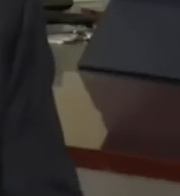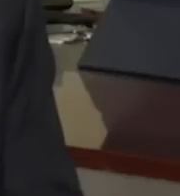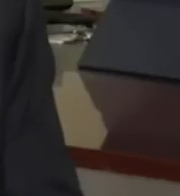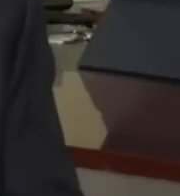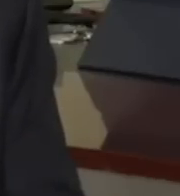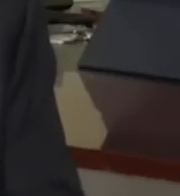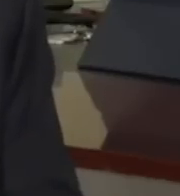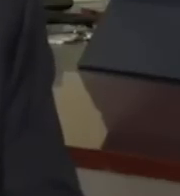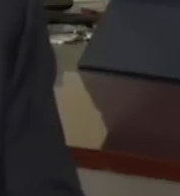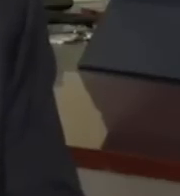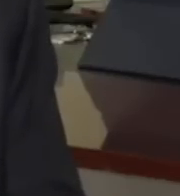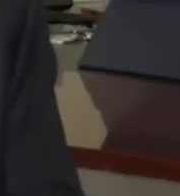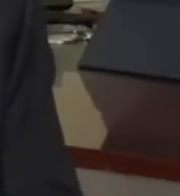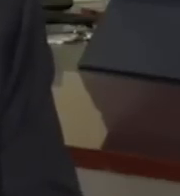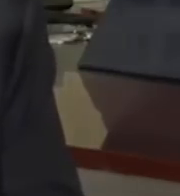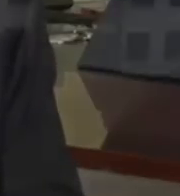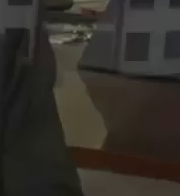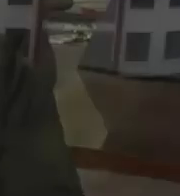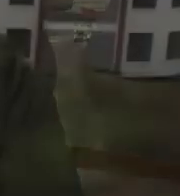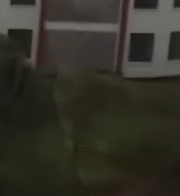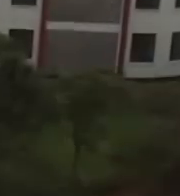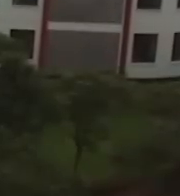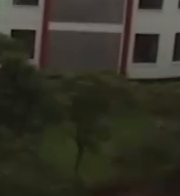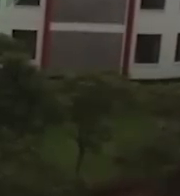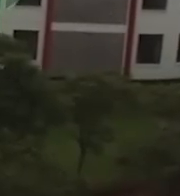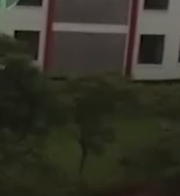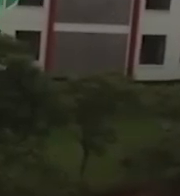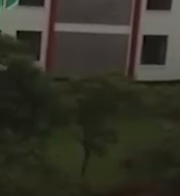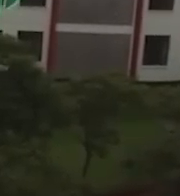University, where leaders are made.